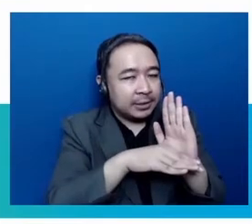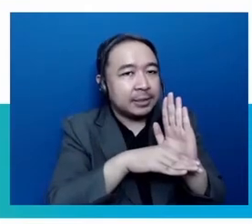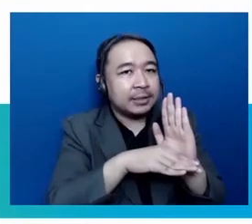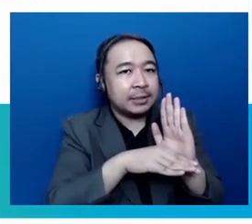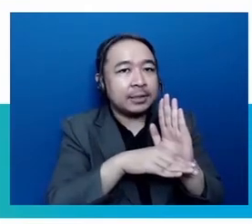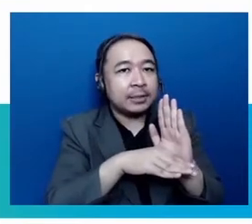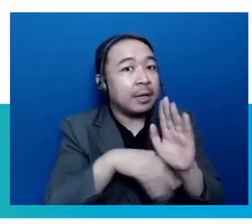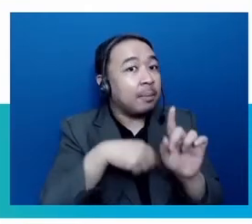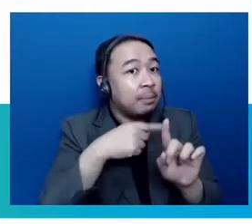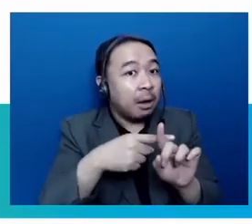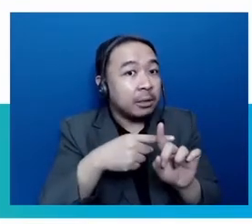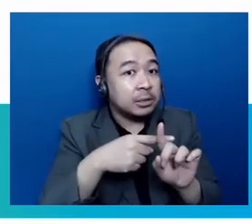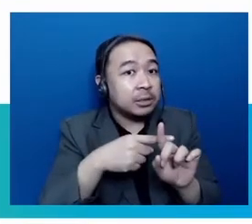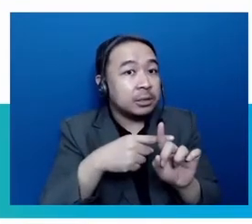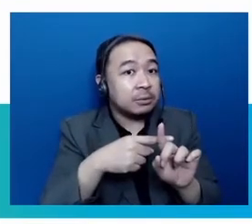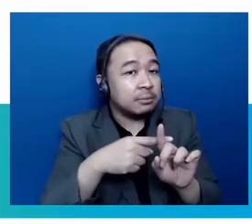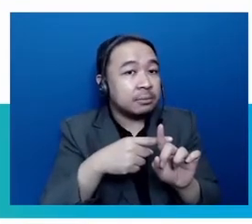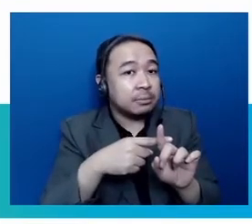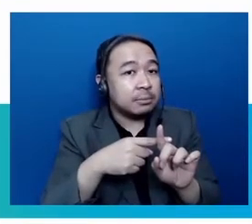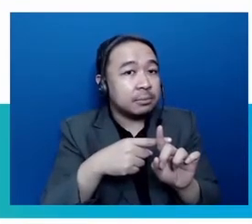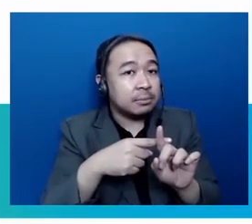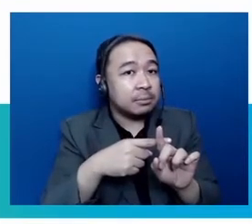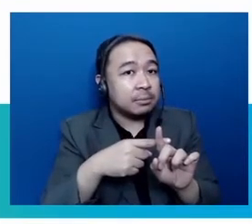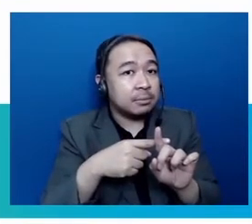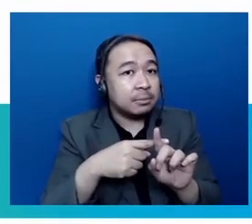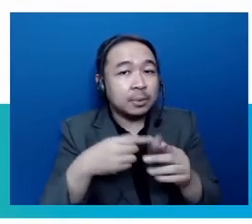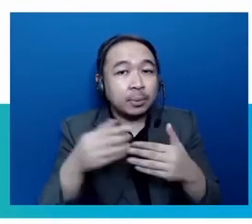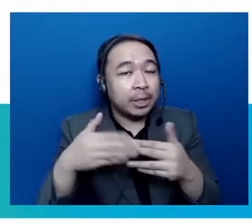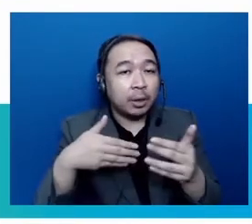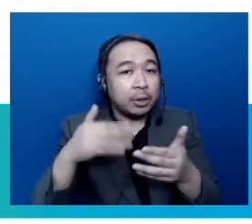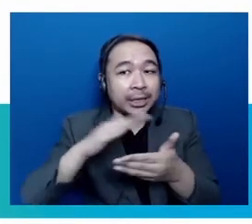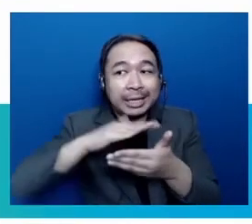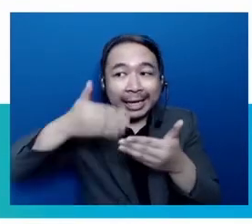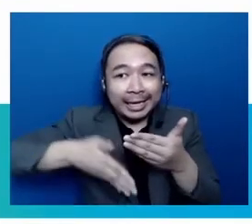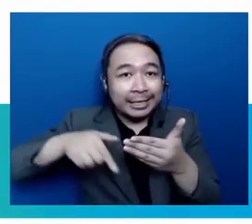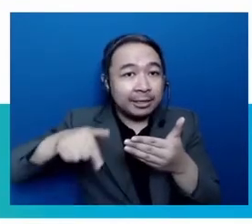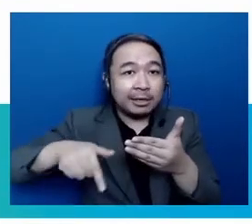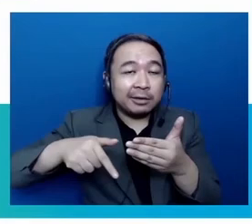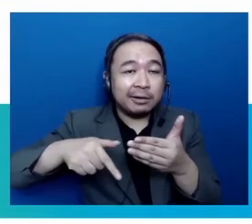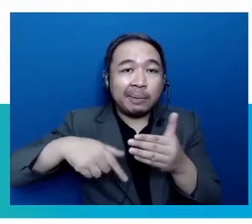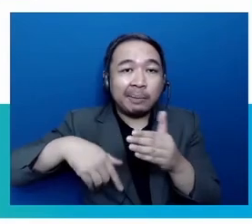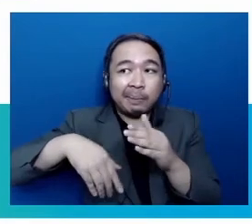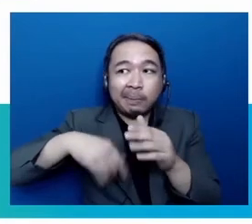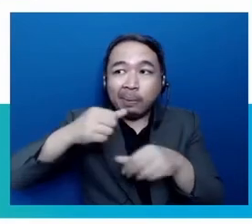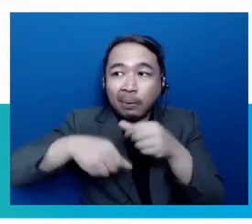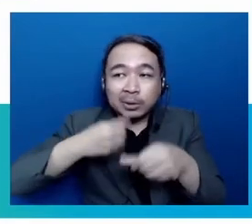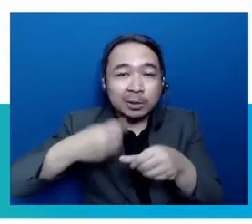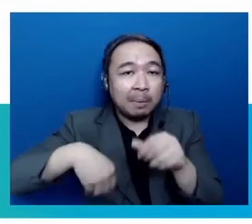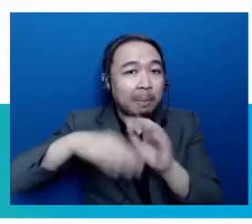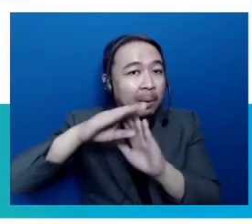if we are not at the end yet of this process, I think we are coming.